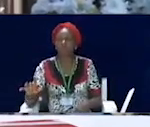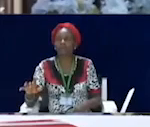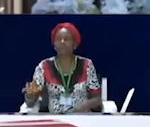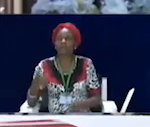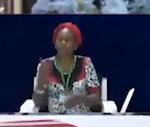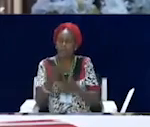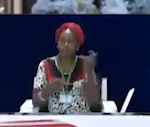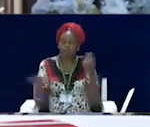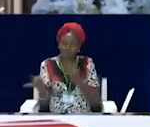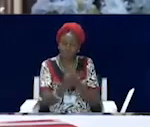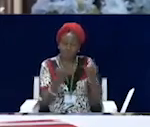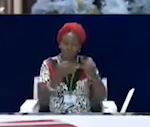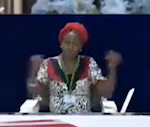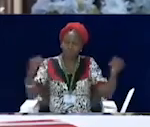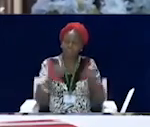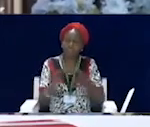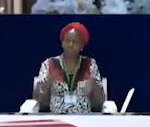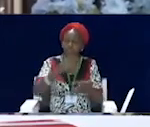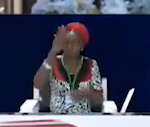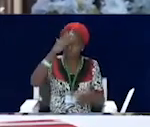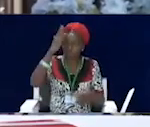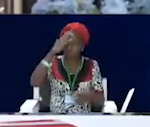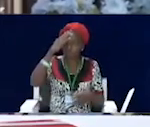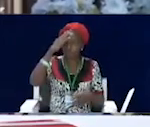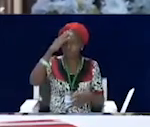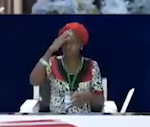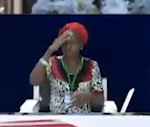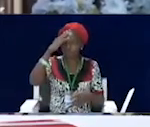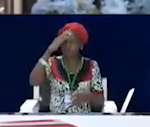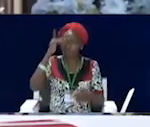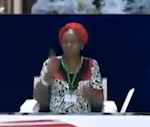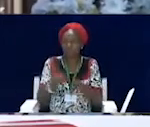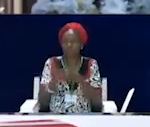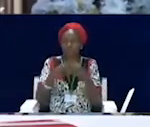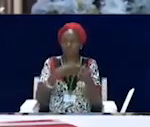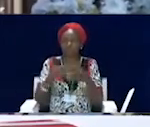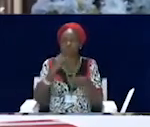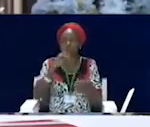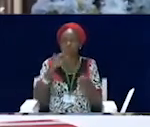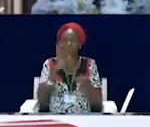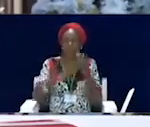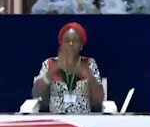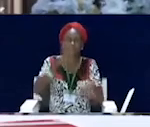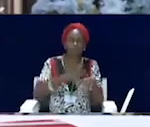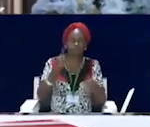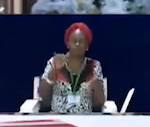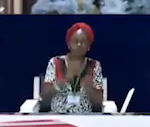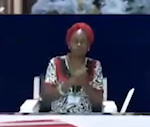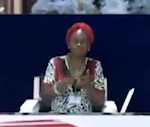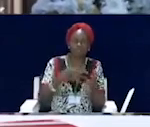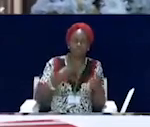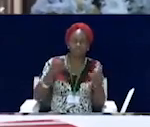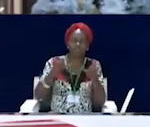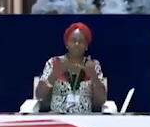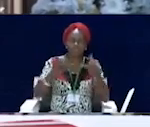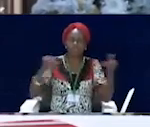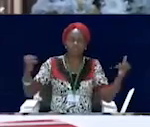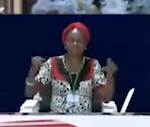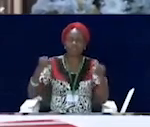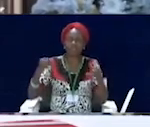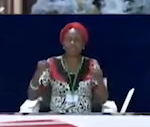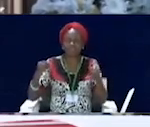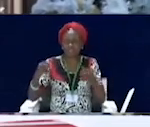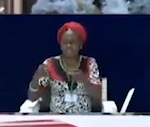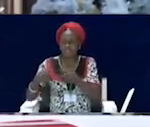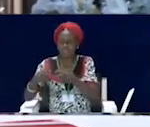both of them that you will know. As a matter of fact, if you touch the one that is carrying electricity, you will not be